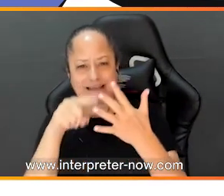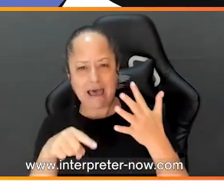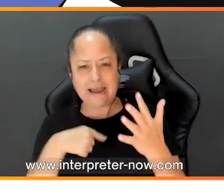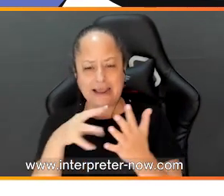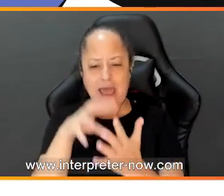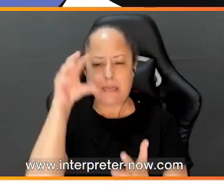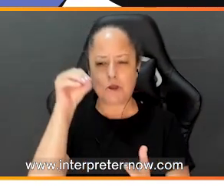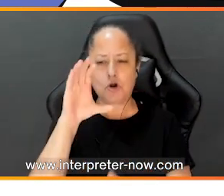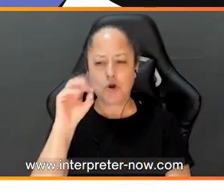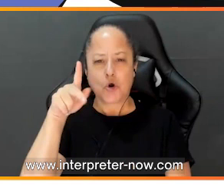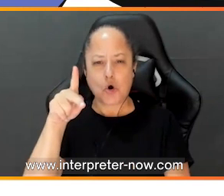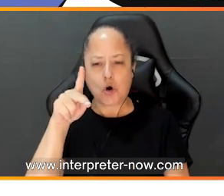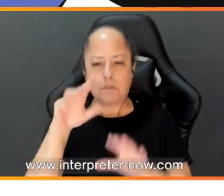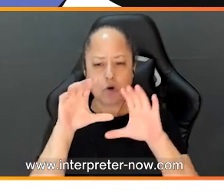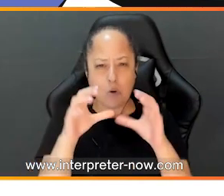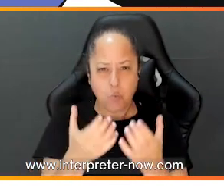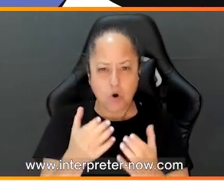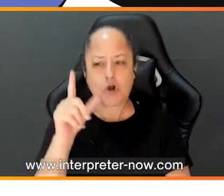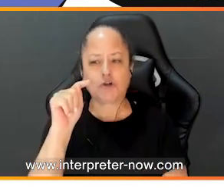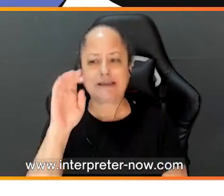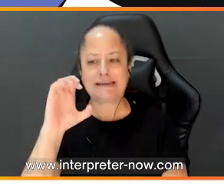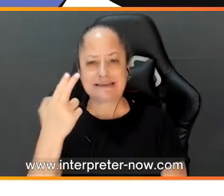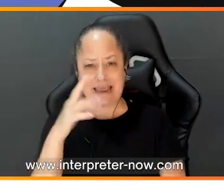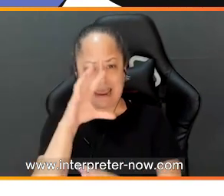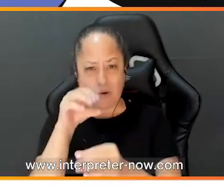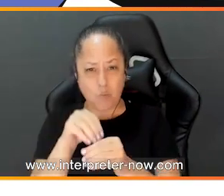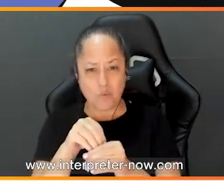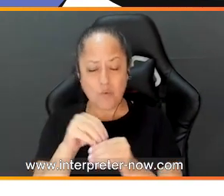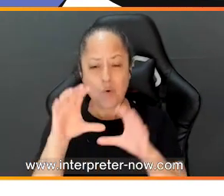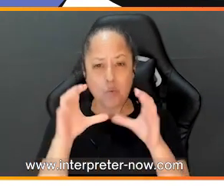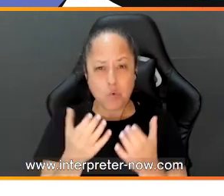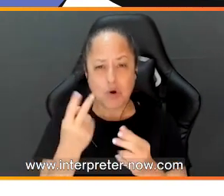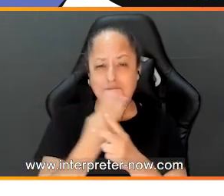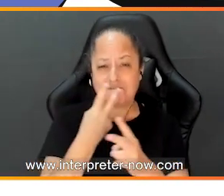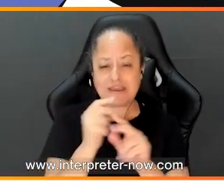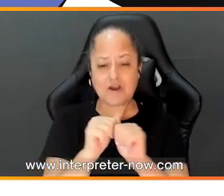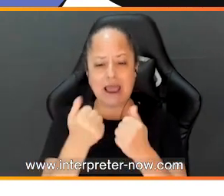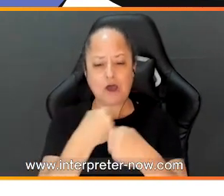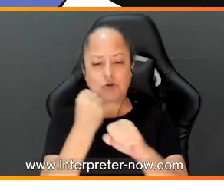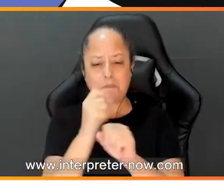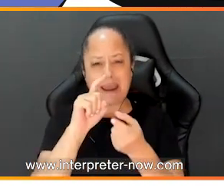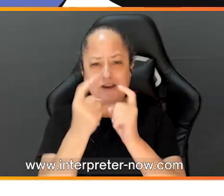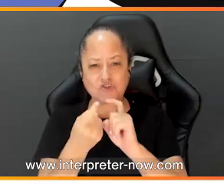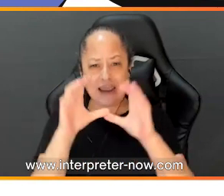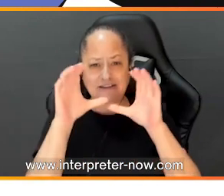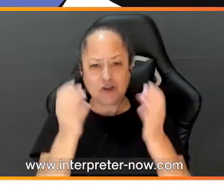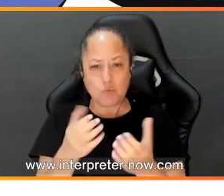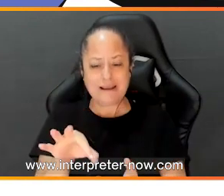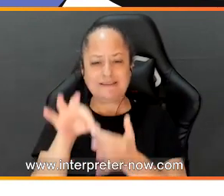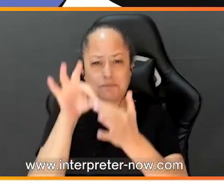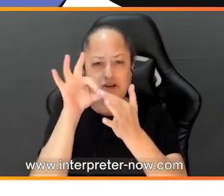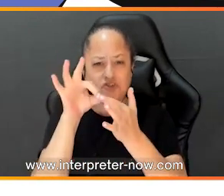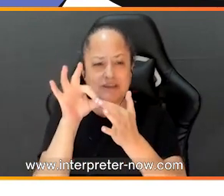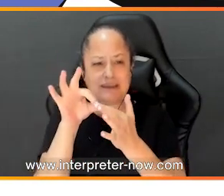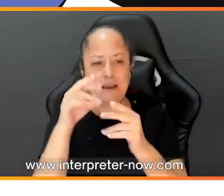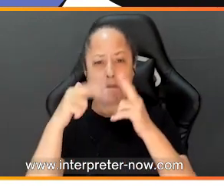personal passions, design, and then, of course, all the things that I learned in the corporate world and in tech, and trying to figure out, you know,